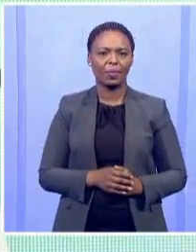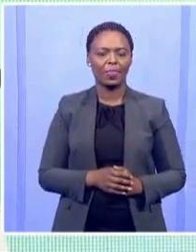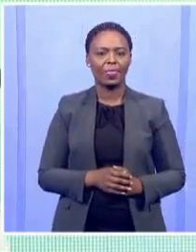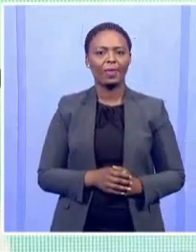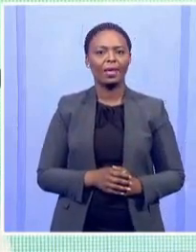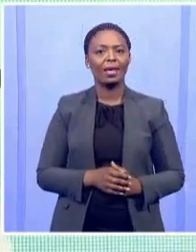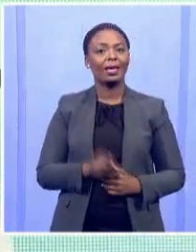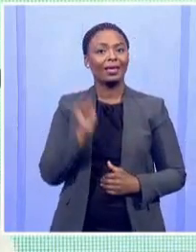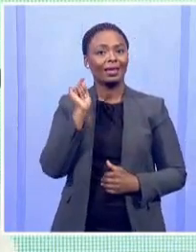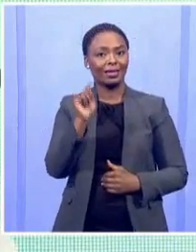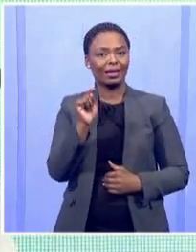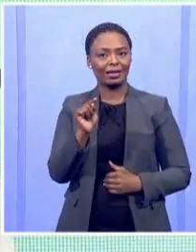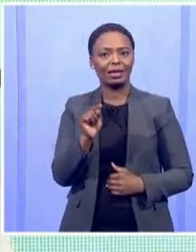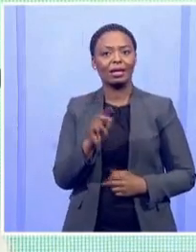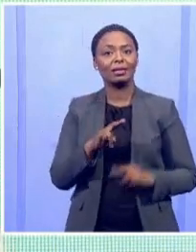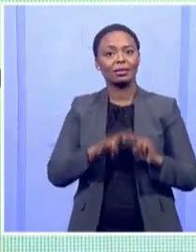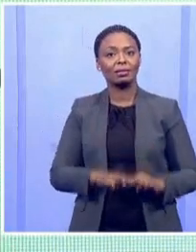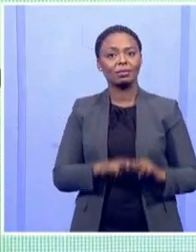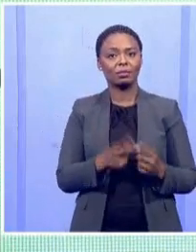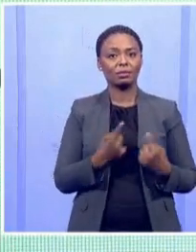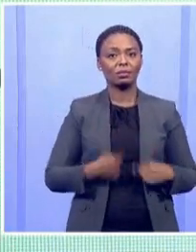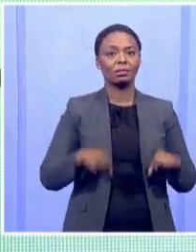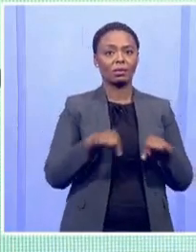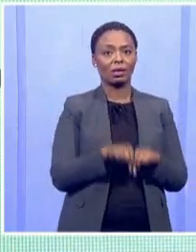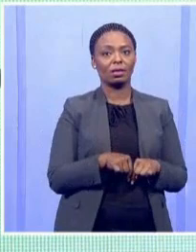It's incumbent on us to make sure that the